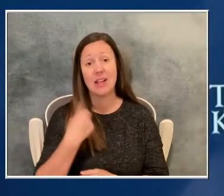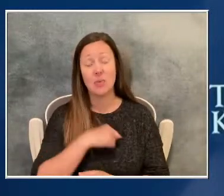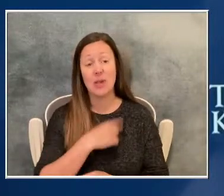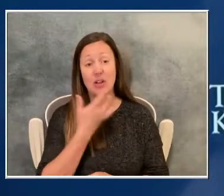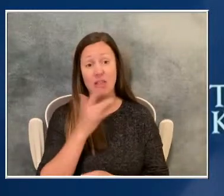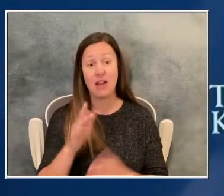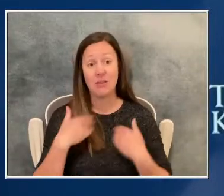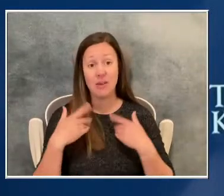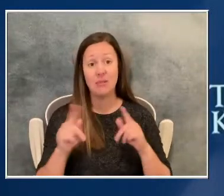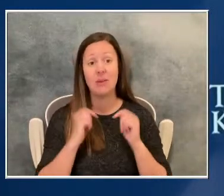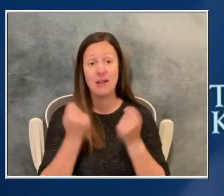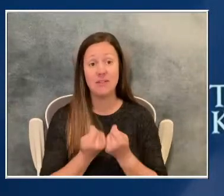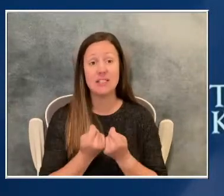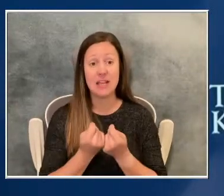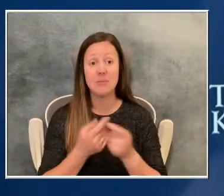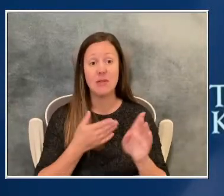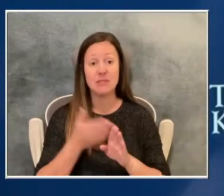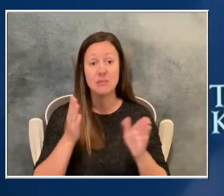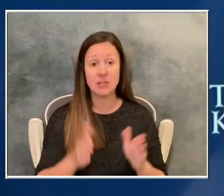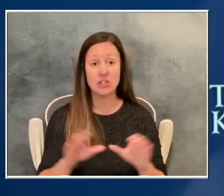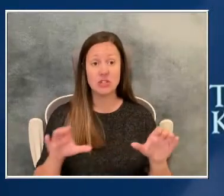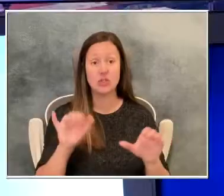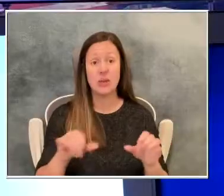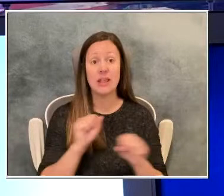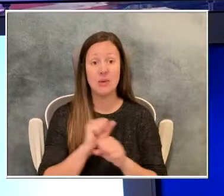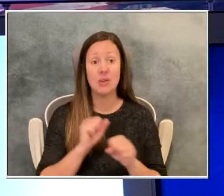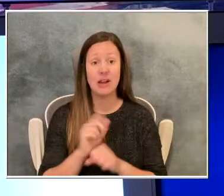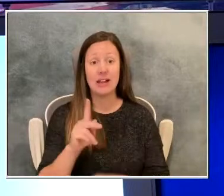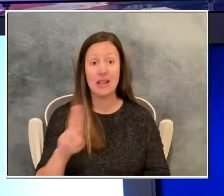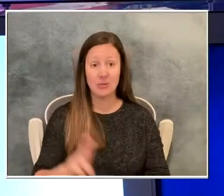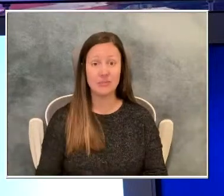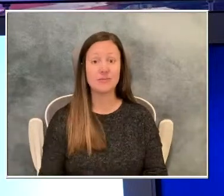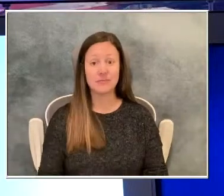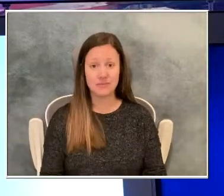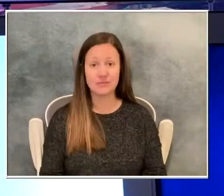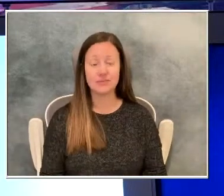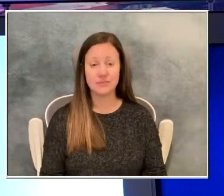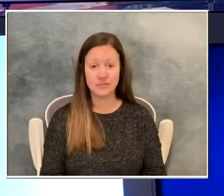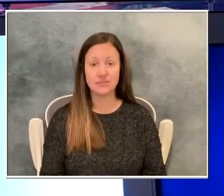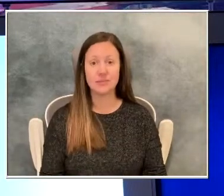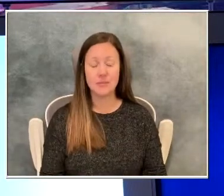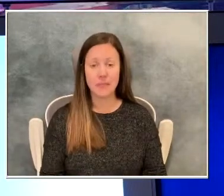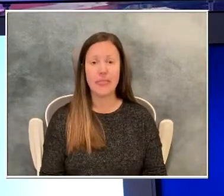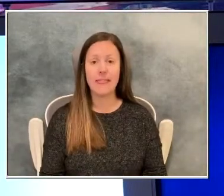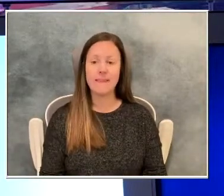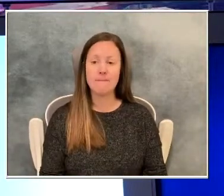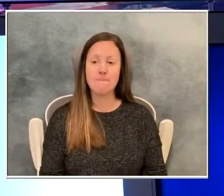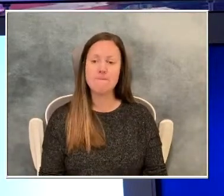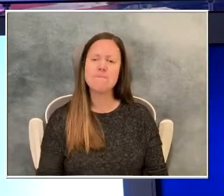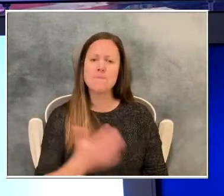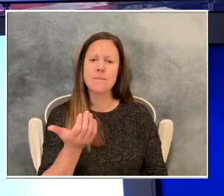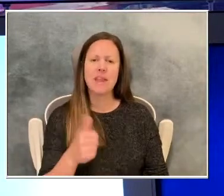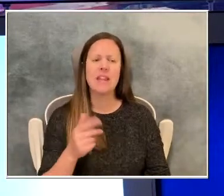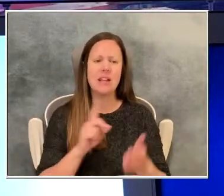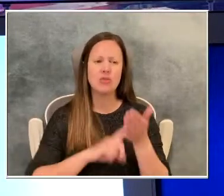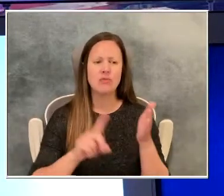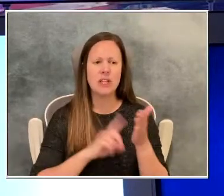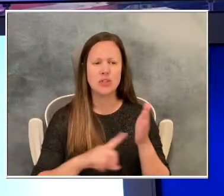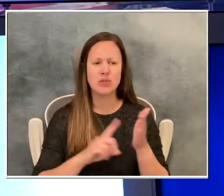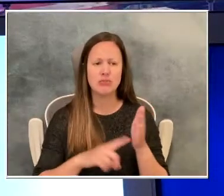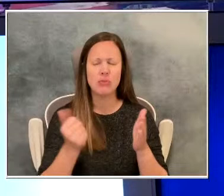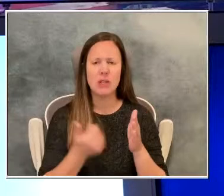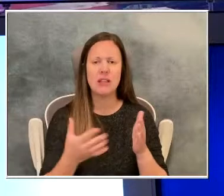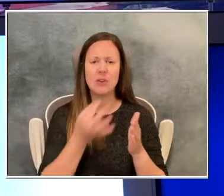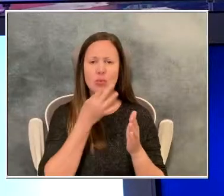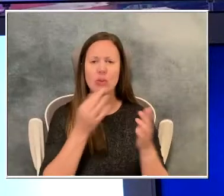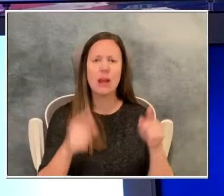of specialists doing this work at KU. Has there ever been any research or even any research on the horizon about like the impact